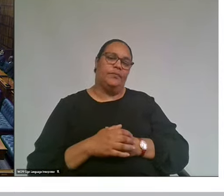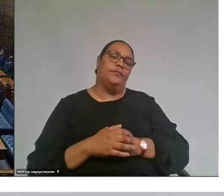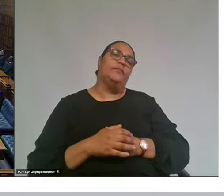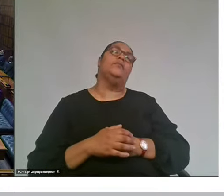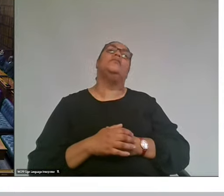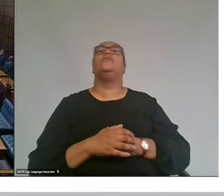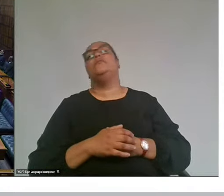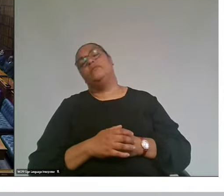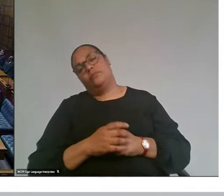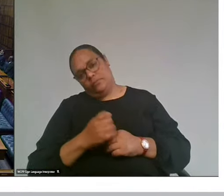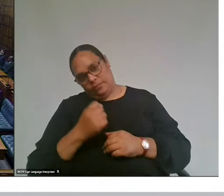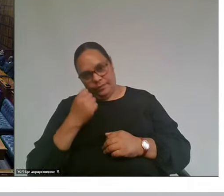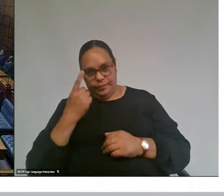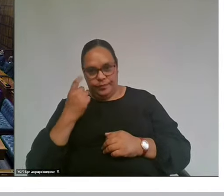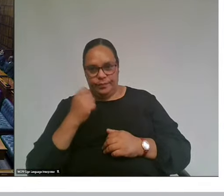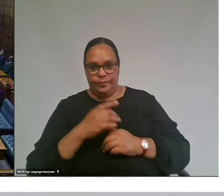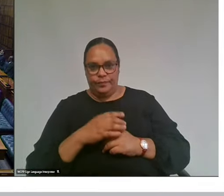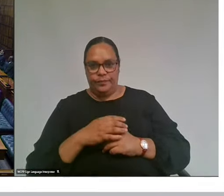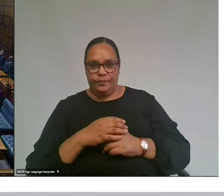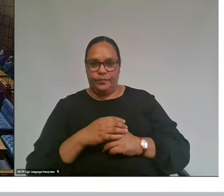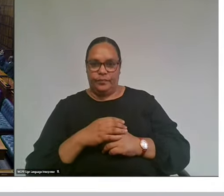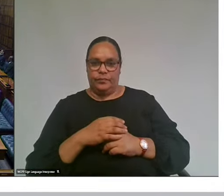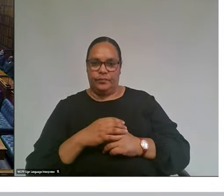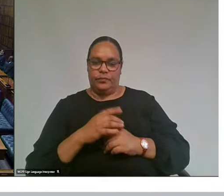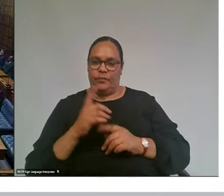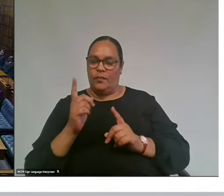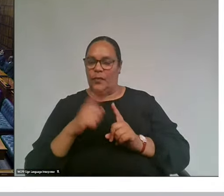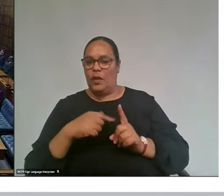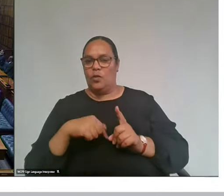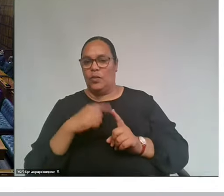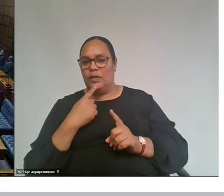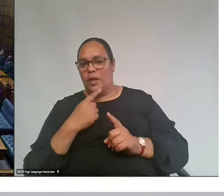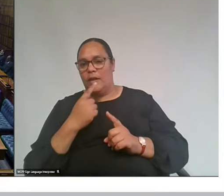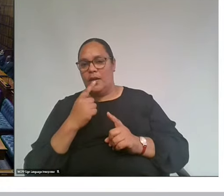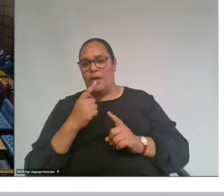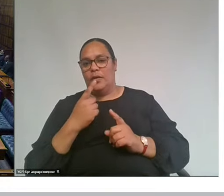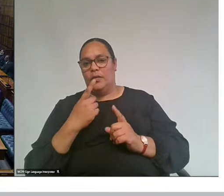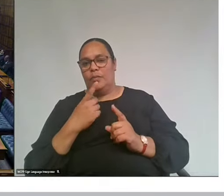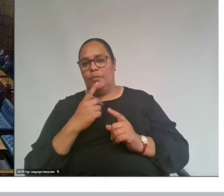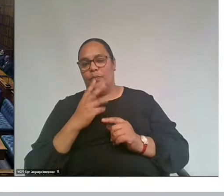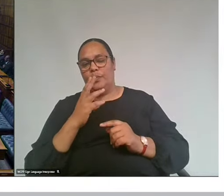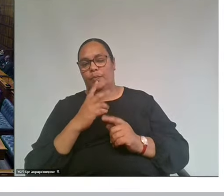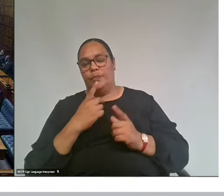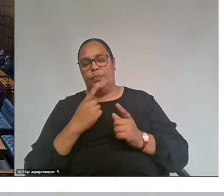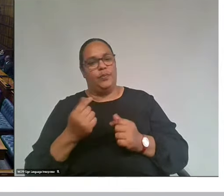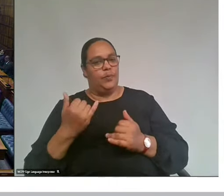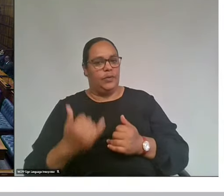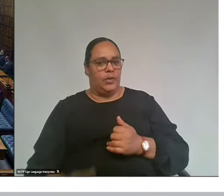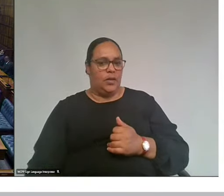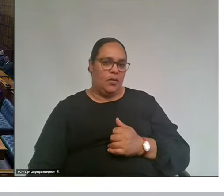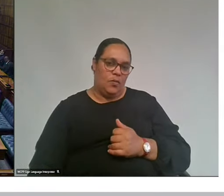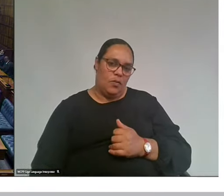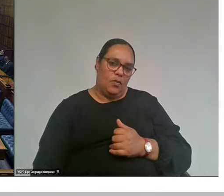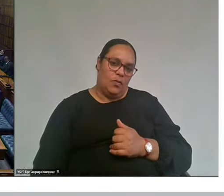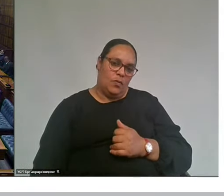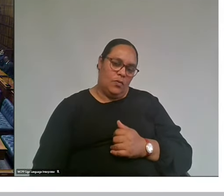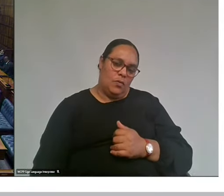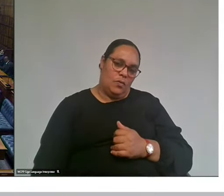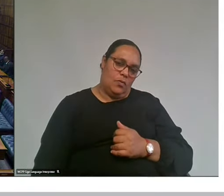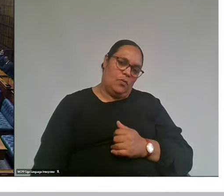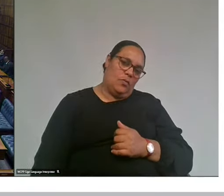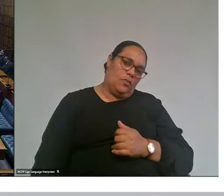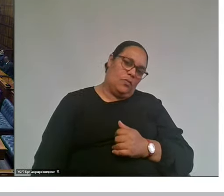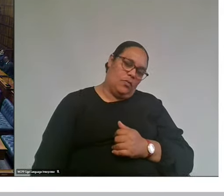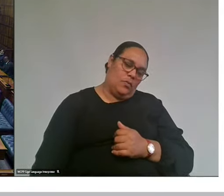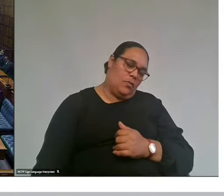does that make sense can't we say you know pursue it now um by frame by